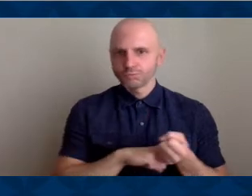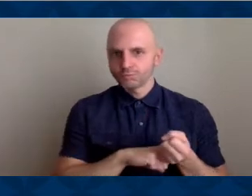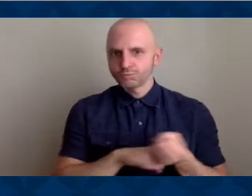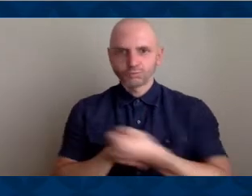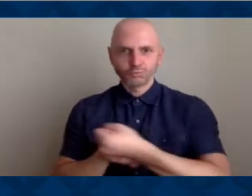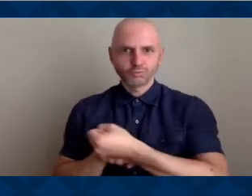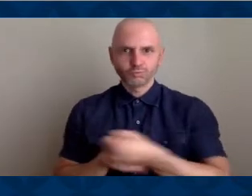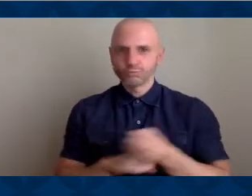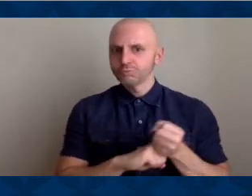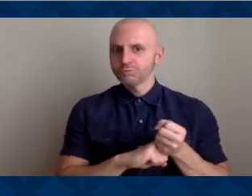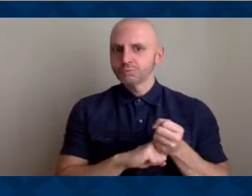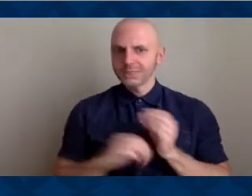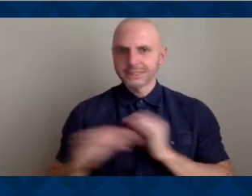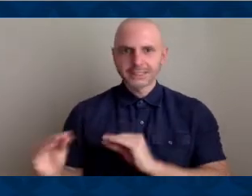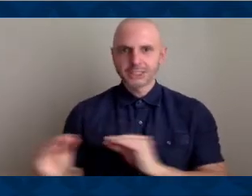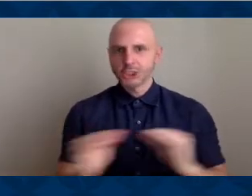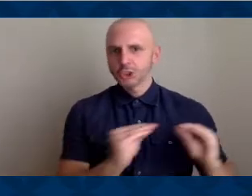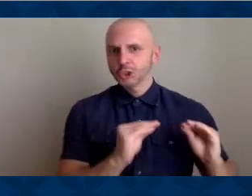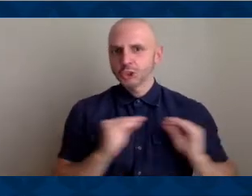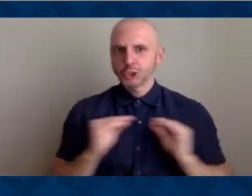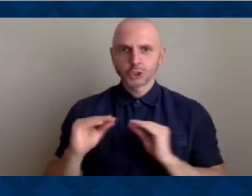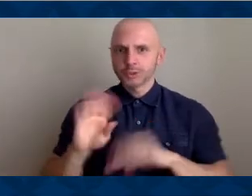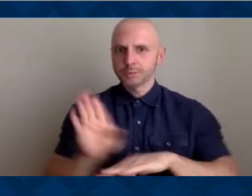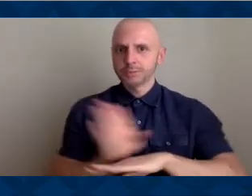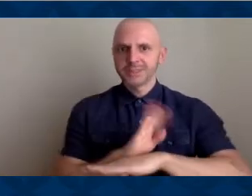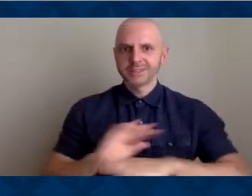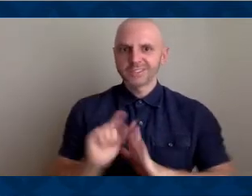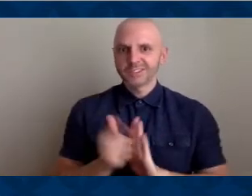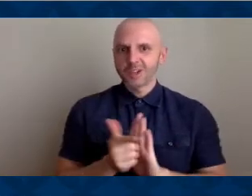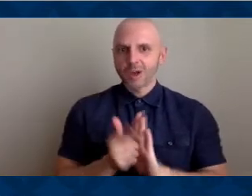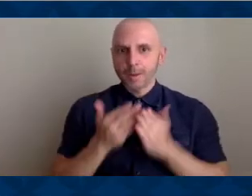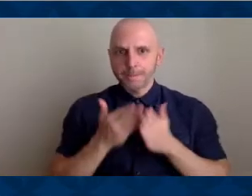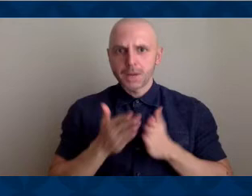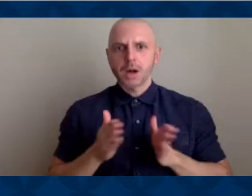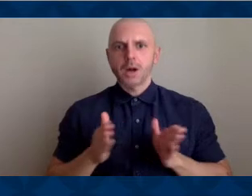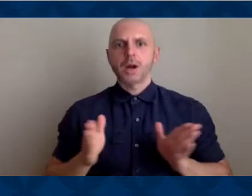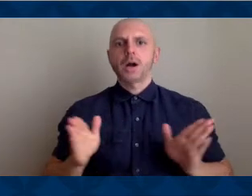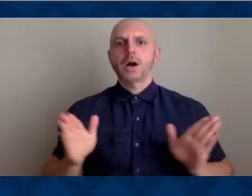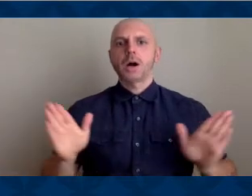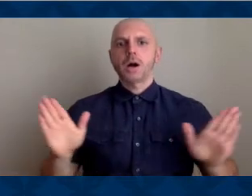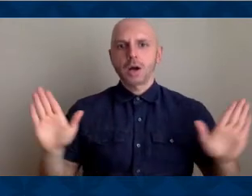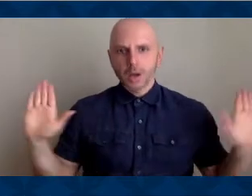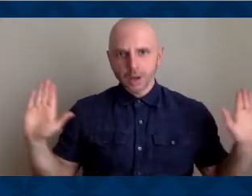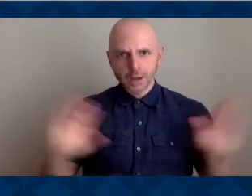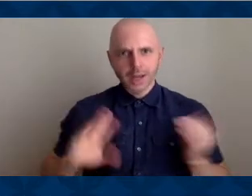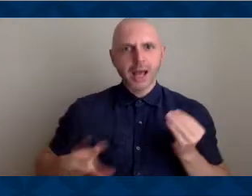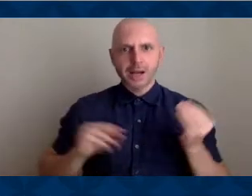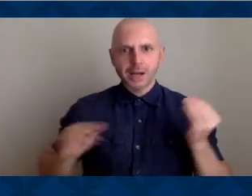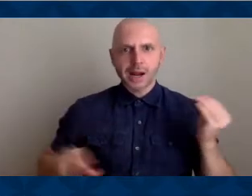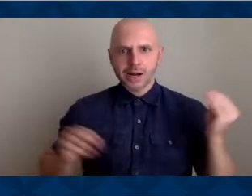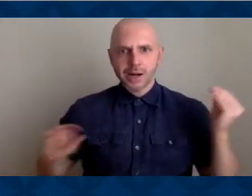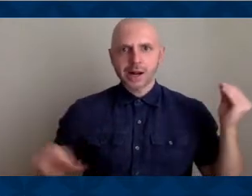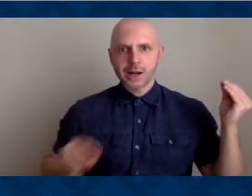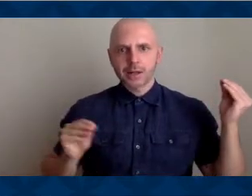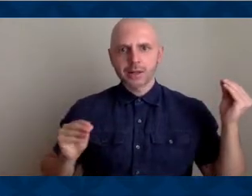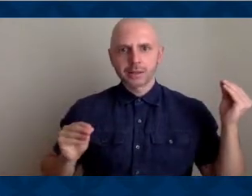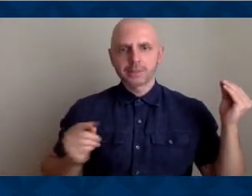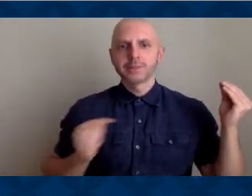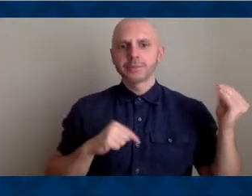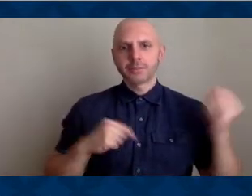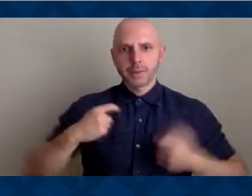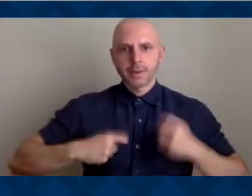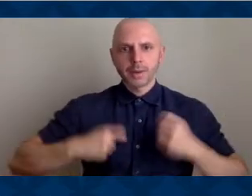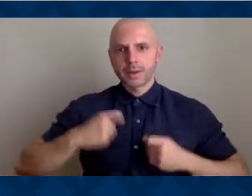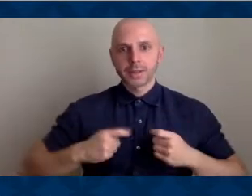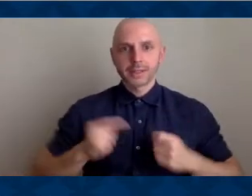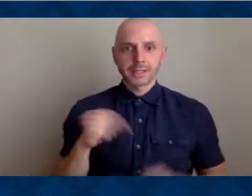law courses. And I really want to underscore that Queen's is now one of the very few law schools in Canada that has this kind of bench